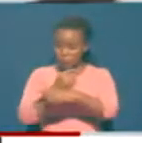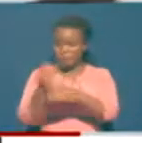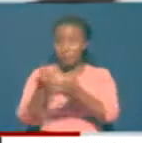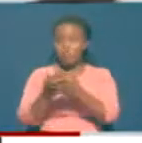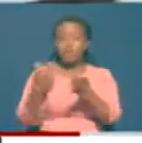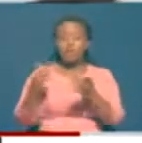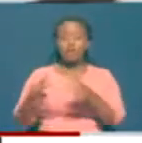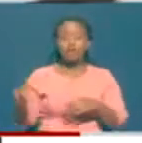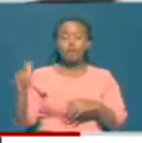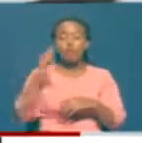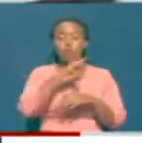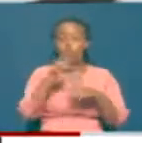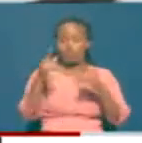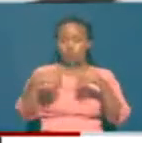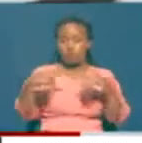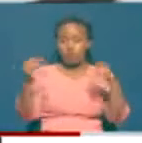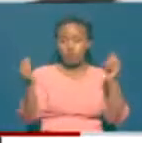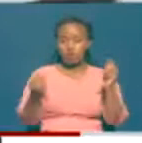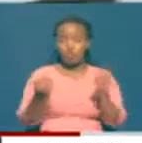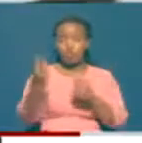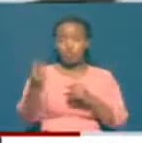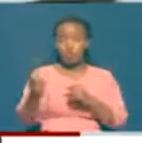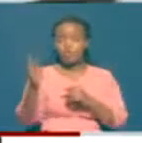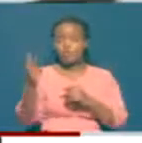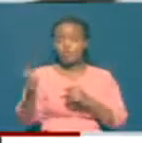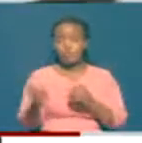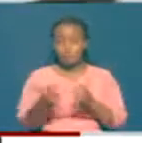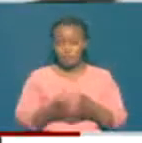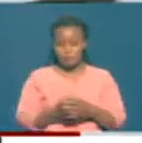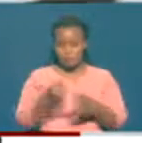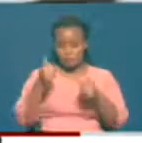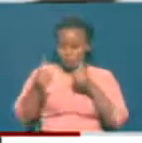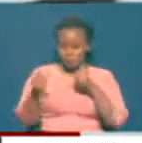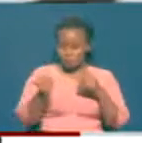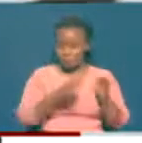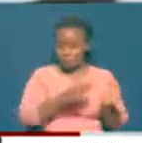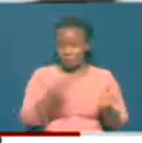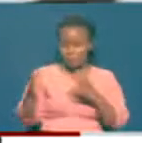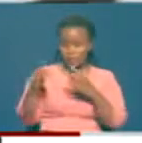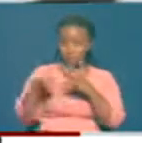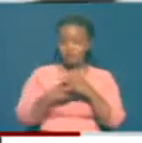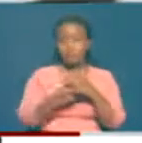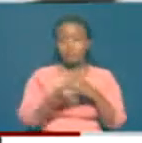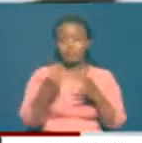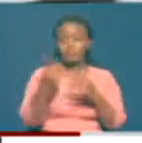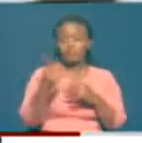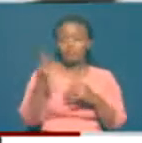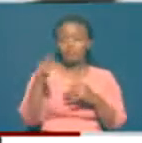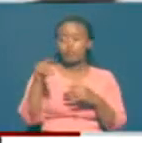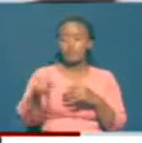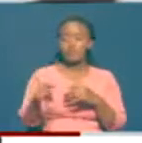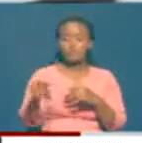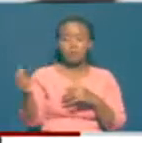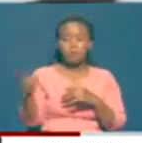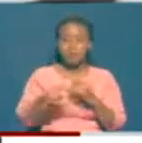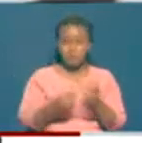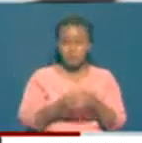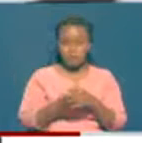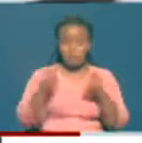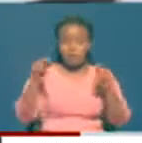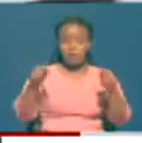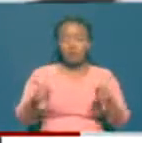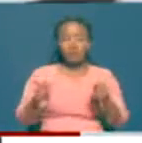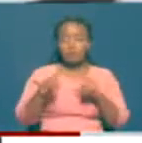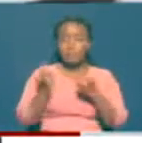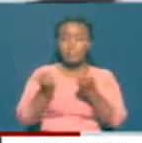Tokyo 2020 Paralympic Games, set to begin on the 24th of this month in Japan. The team on Wednesday was in a three-hour media